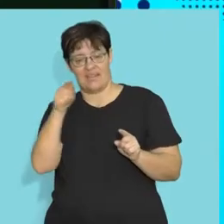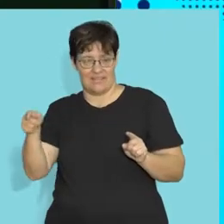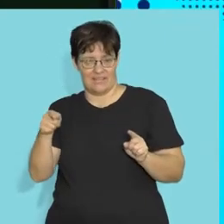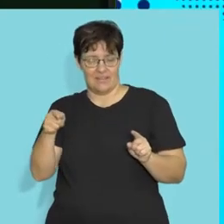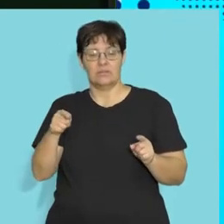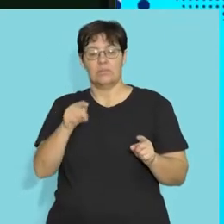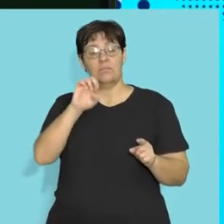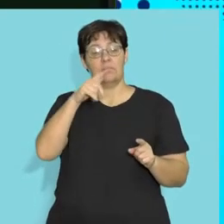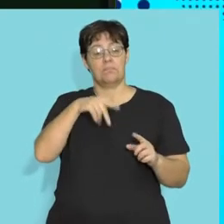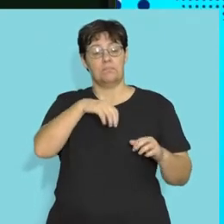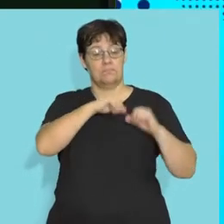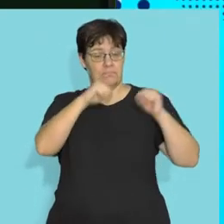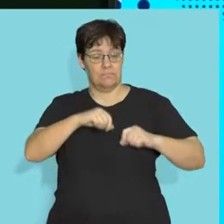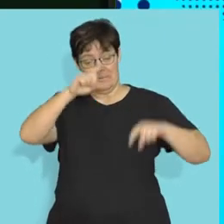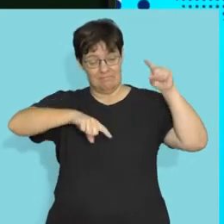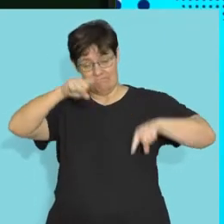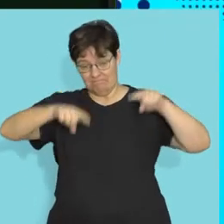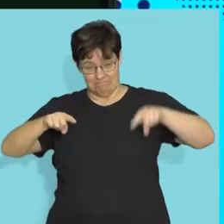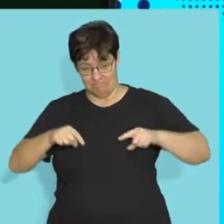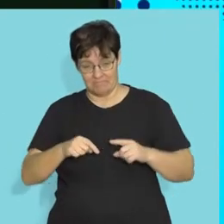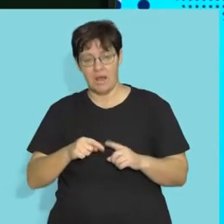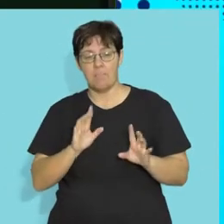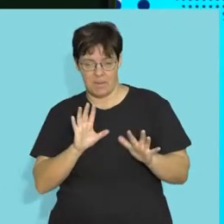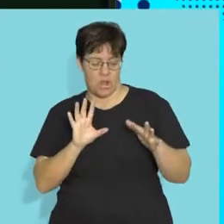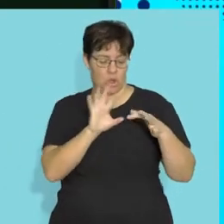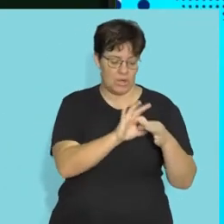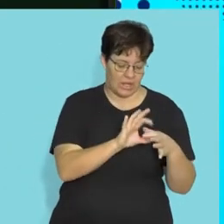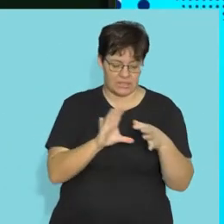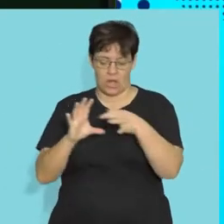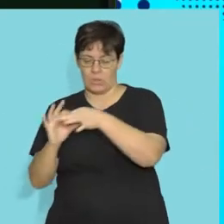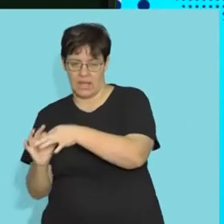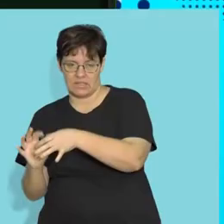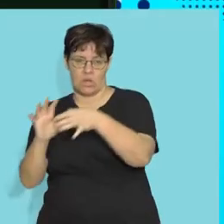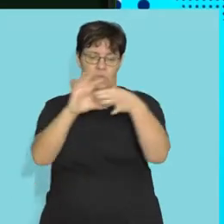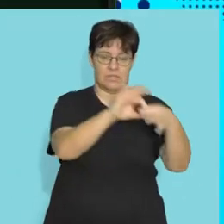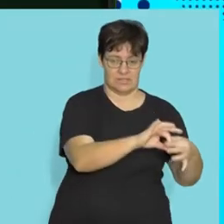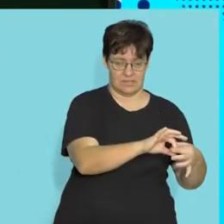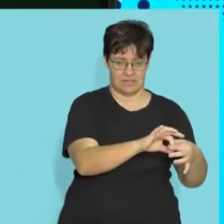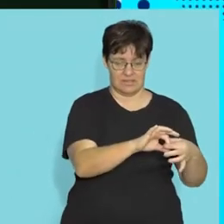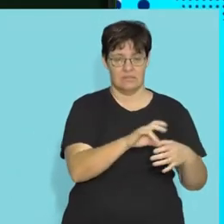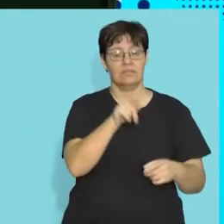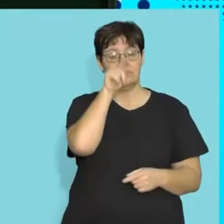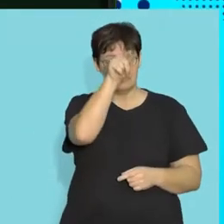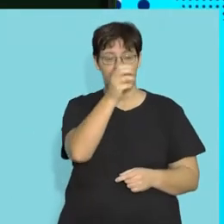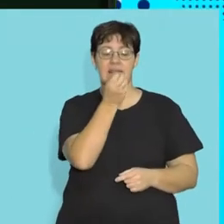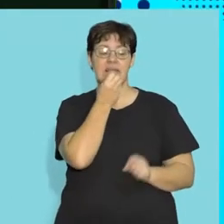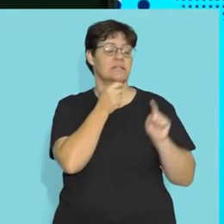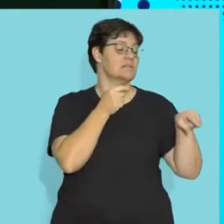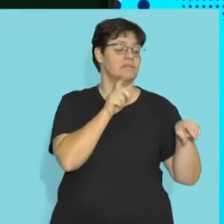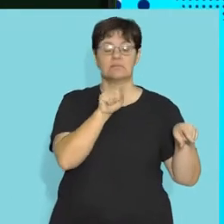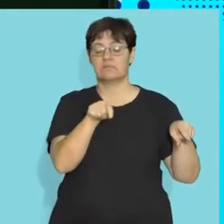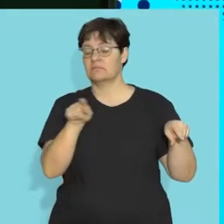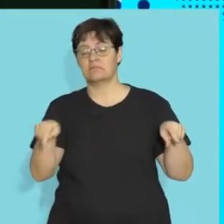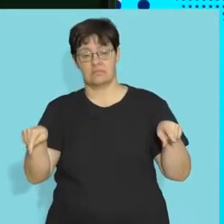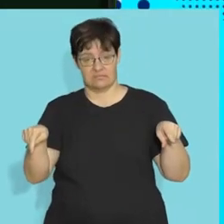more diverse an ecosystem is, that there are many interconnected food chains where a tertiary consumer consumes many